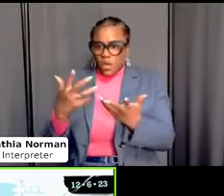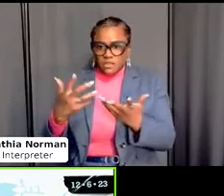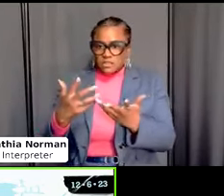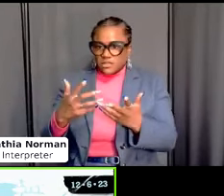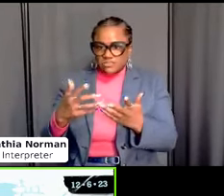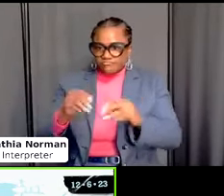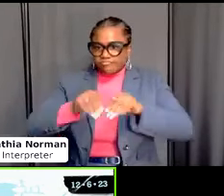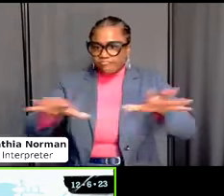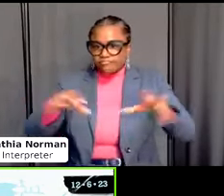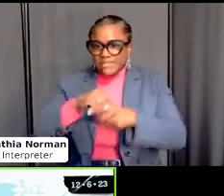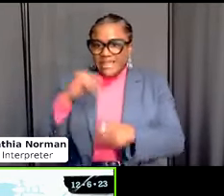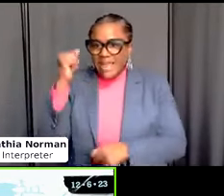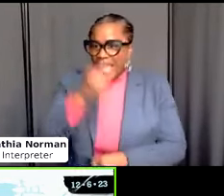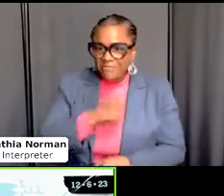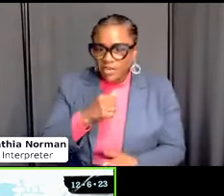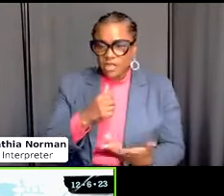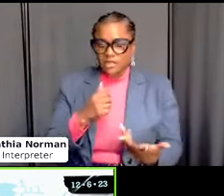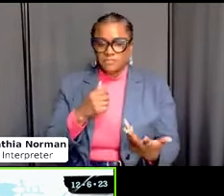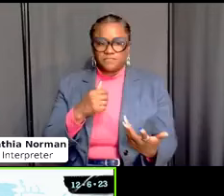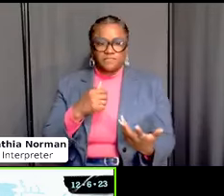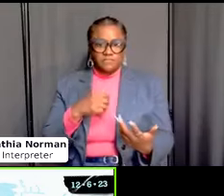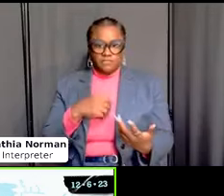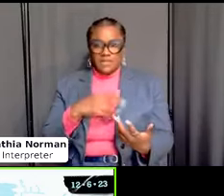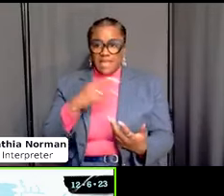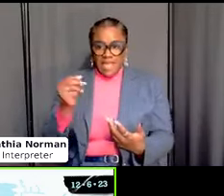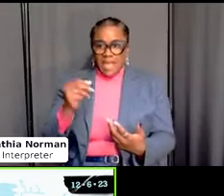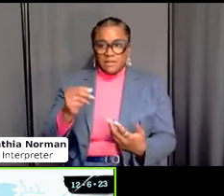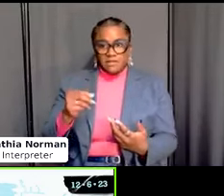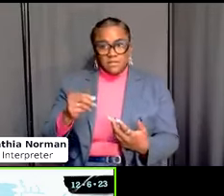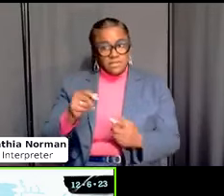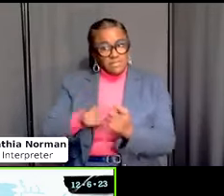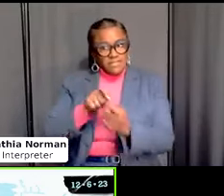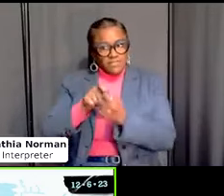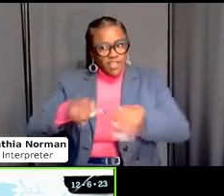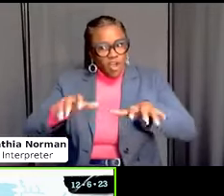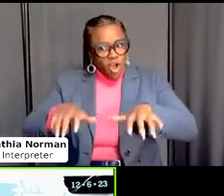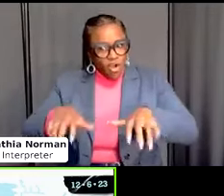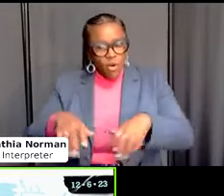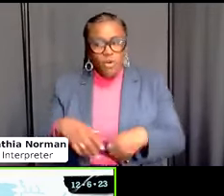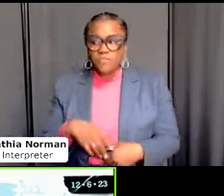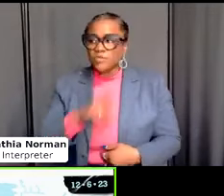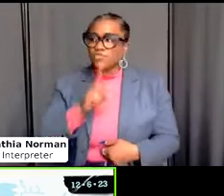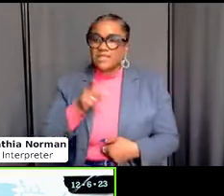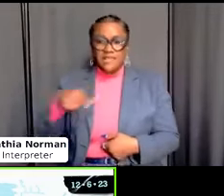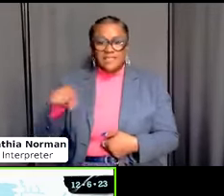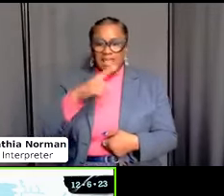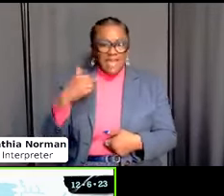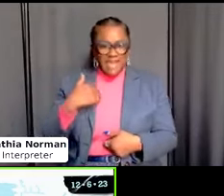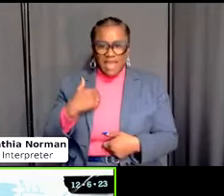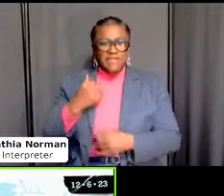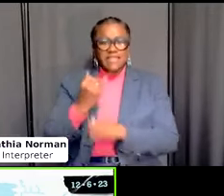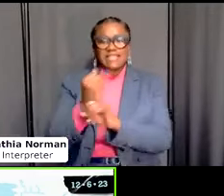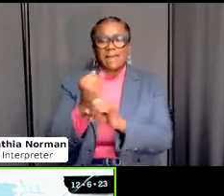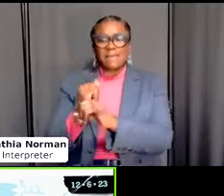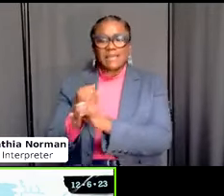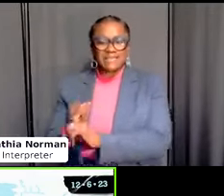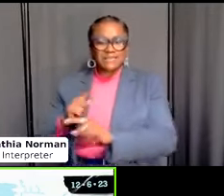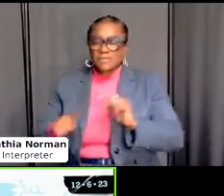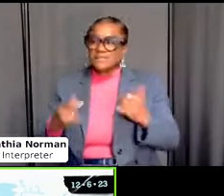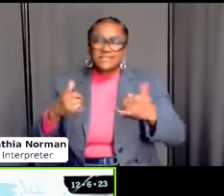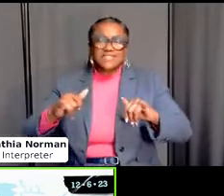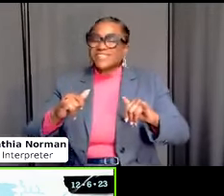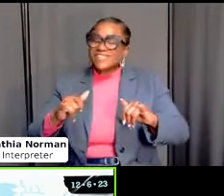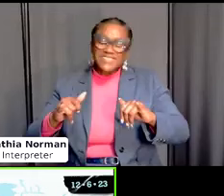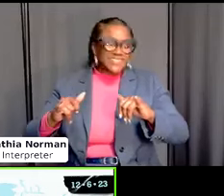of the formerly colonized world, and particularly the Congo, is that it has all the outward trappings of independence, but still